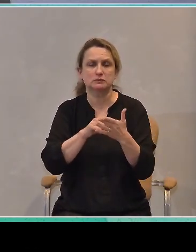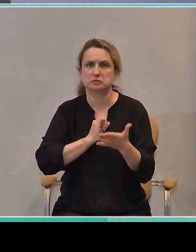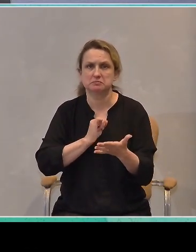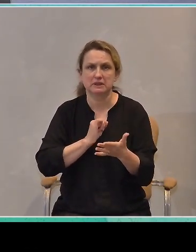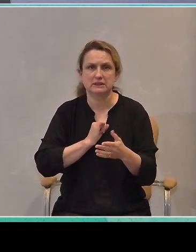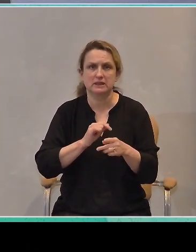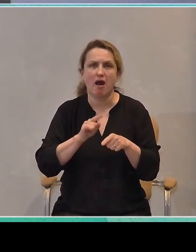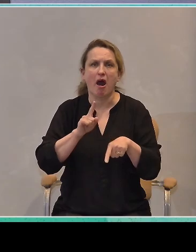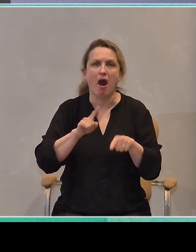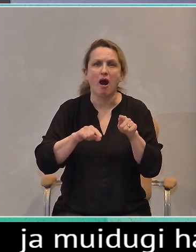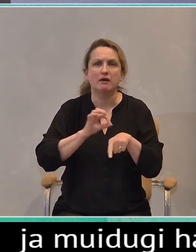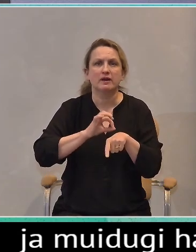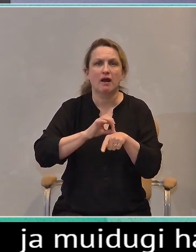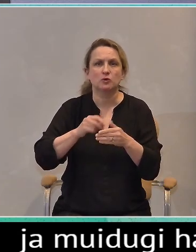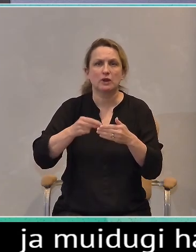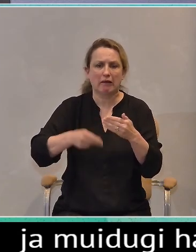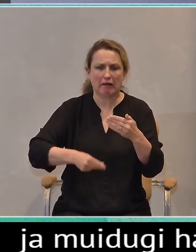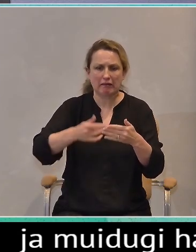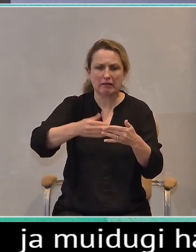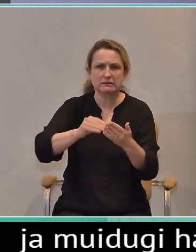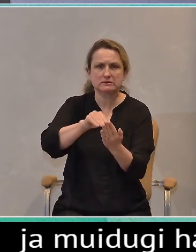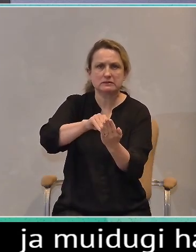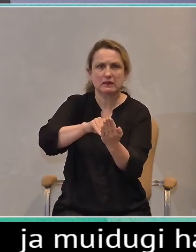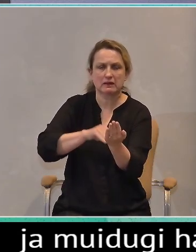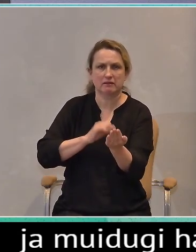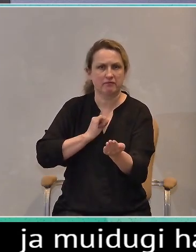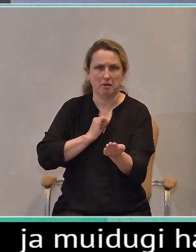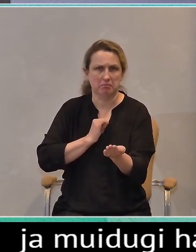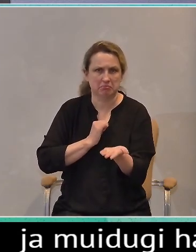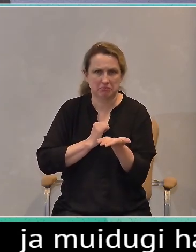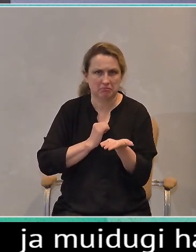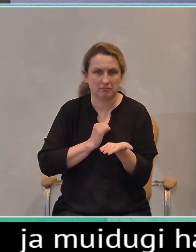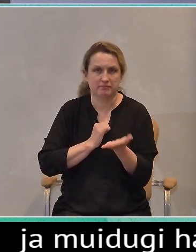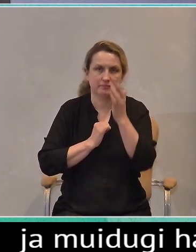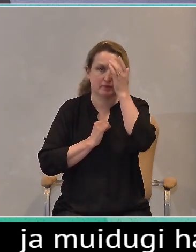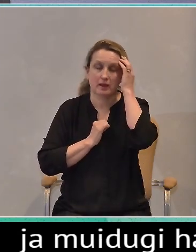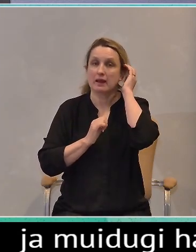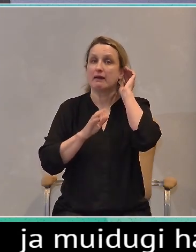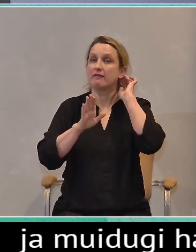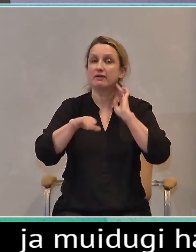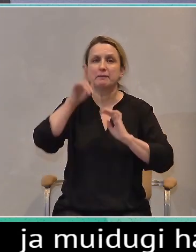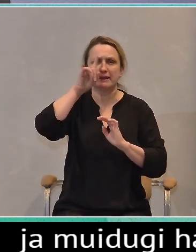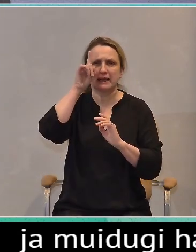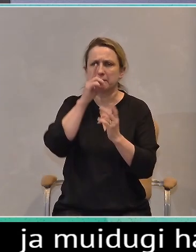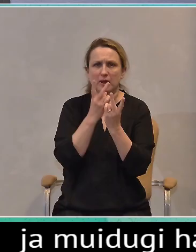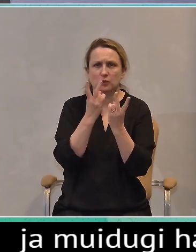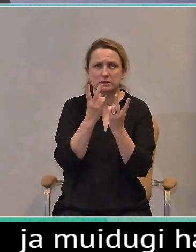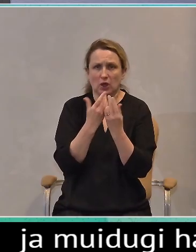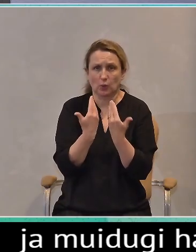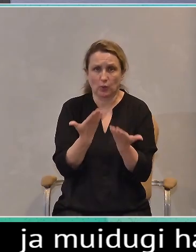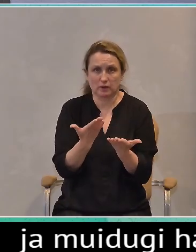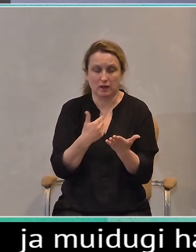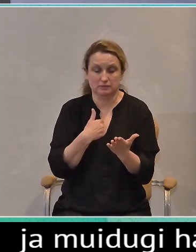possible. Moving on to the second question, why do we need a rare disease register or database?